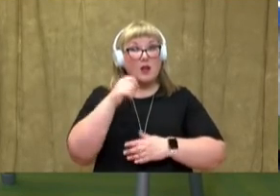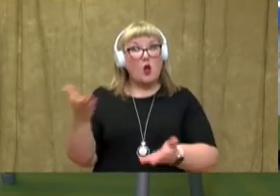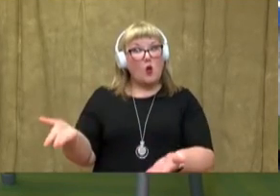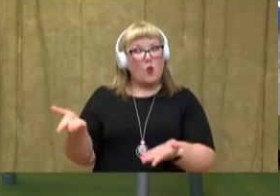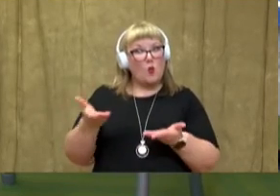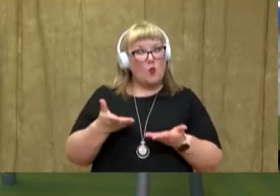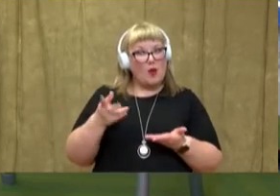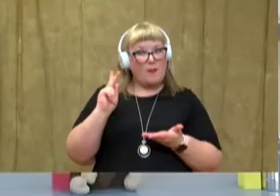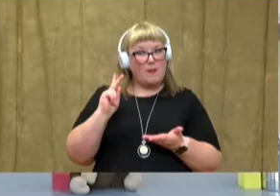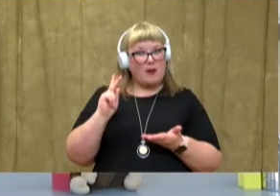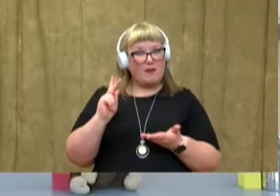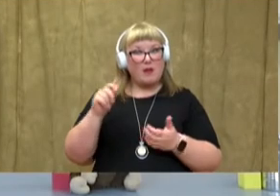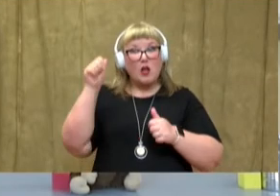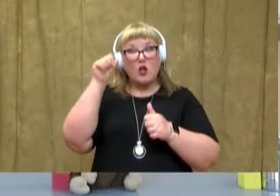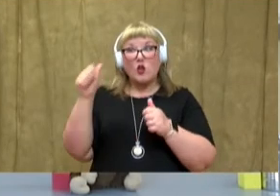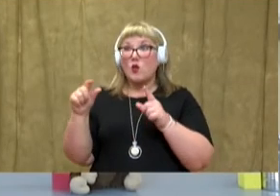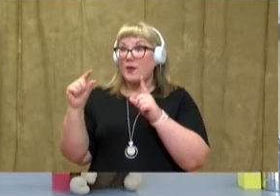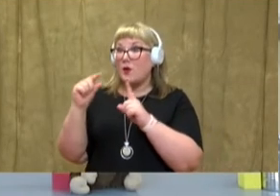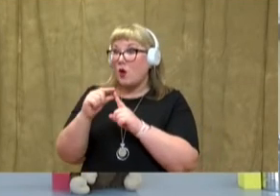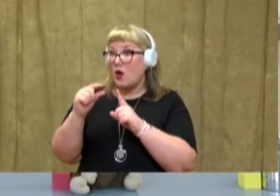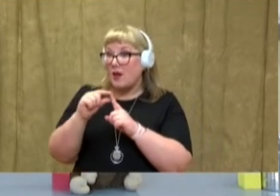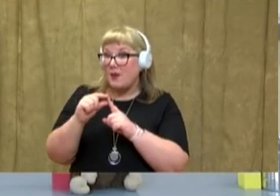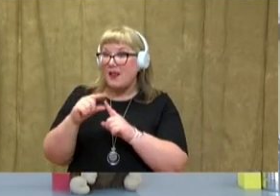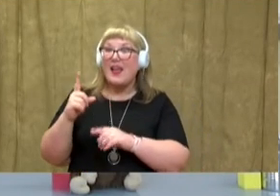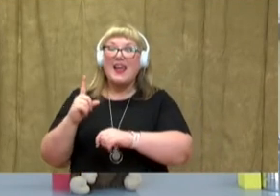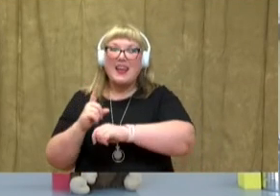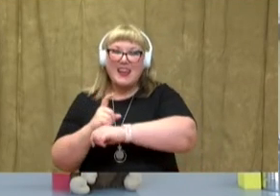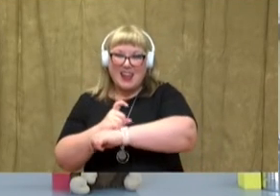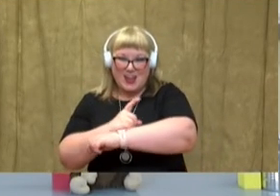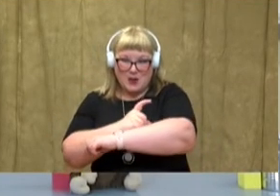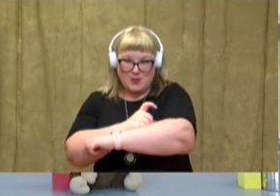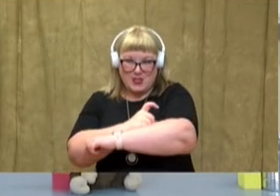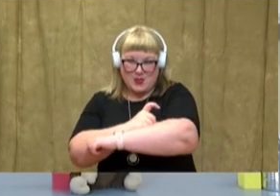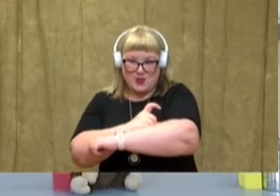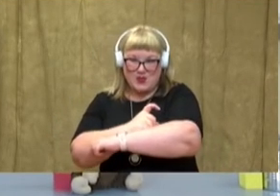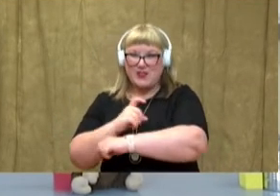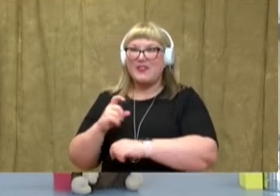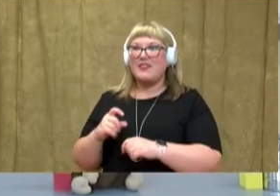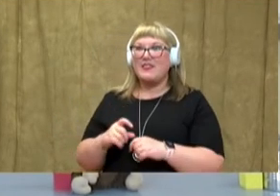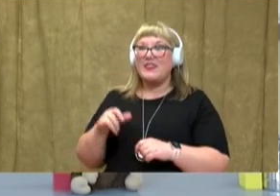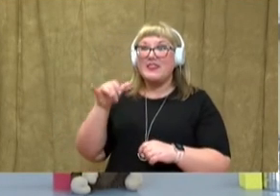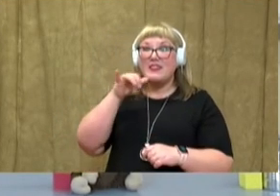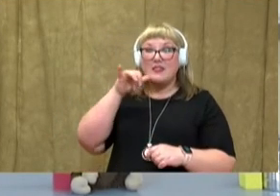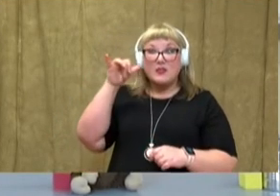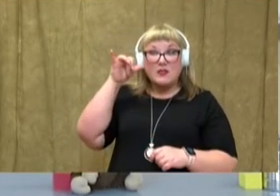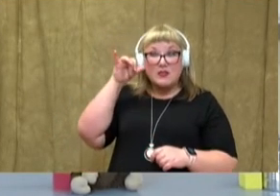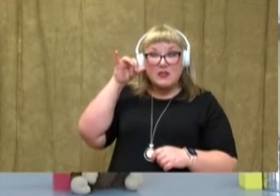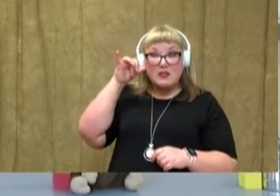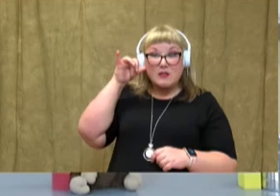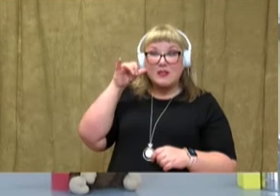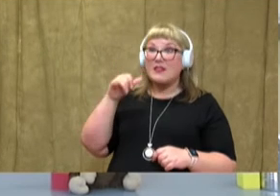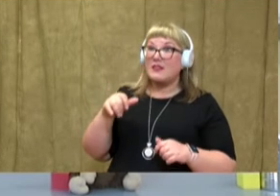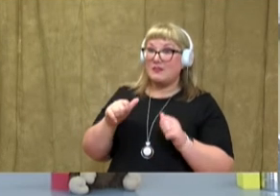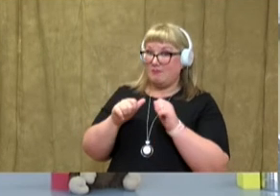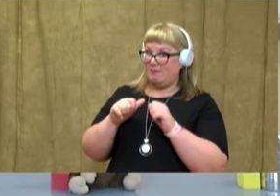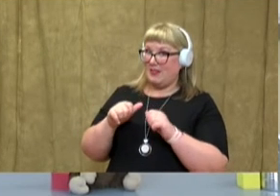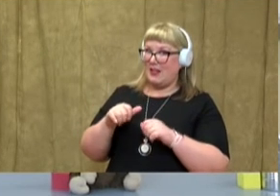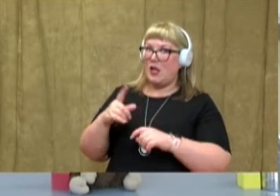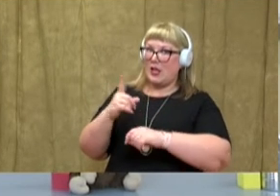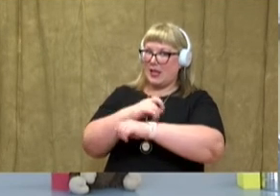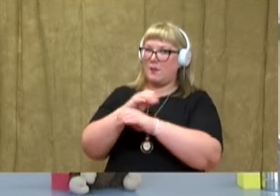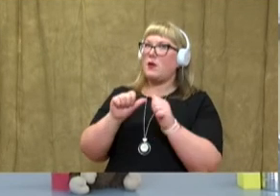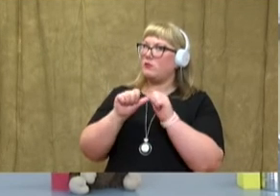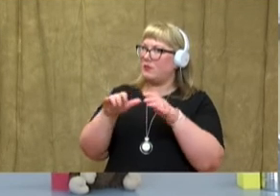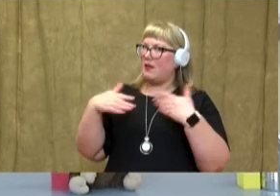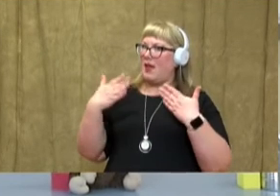back. And we remember our word, caterpillar. And as yesterday, Our caterpillar is still happy because it's in